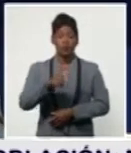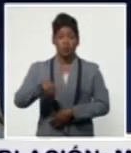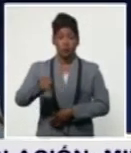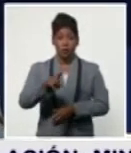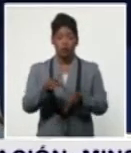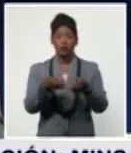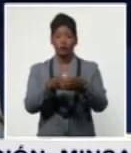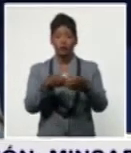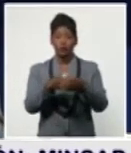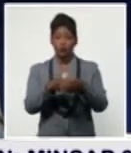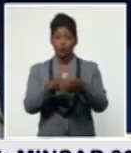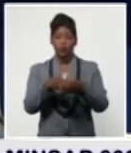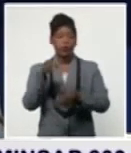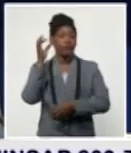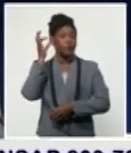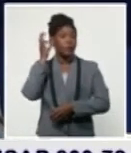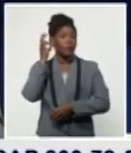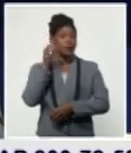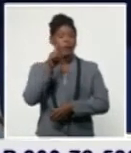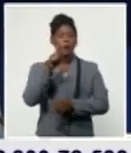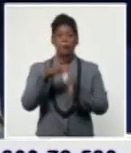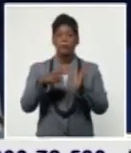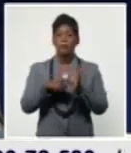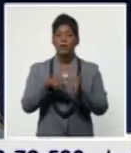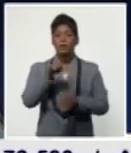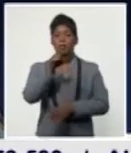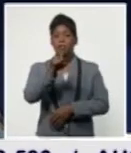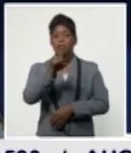50.3%. And of the female